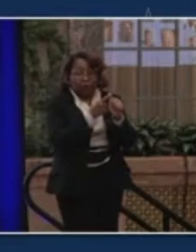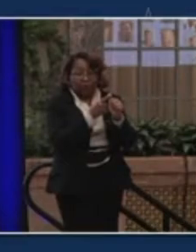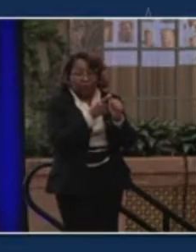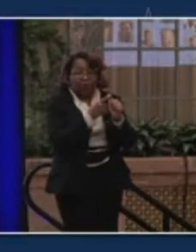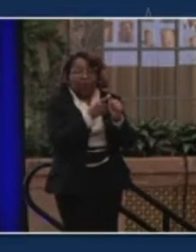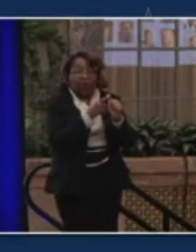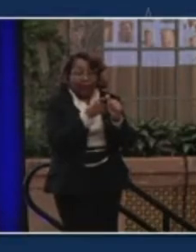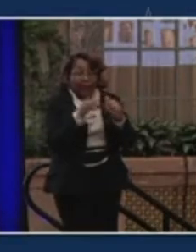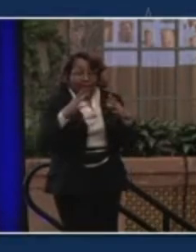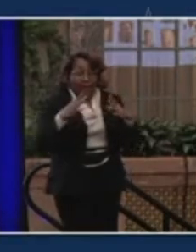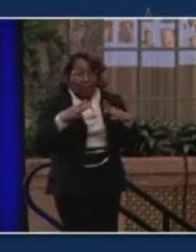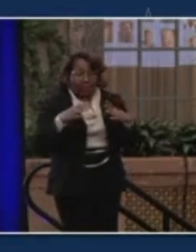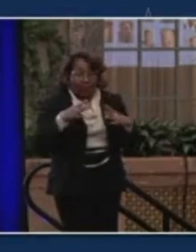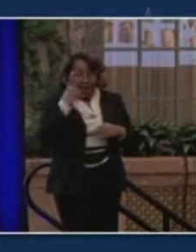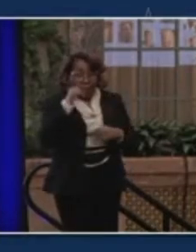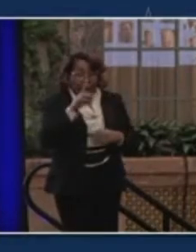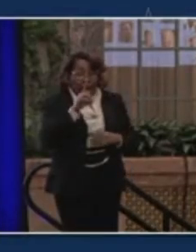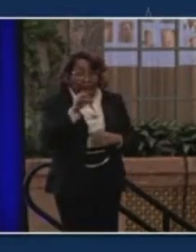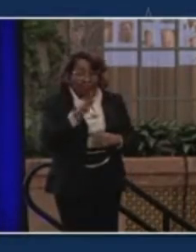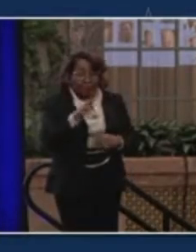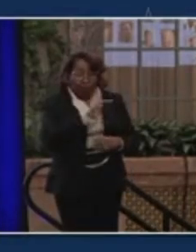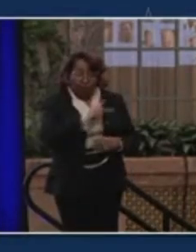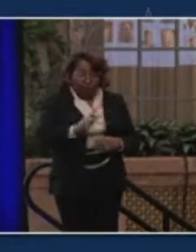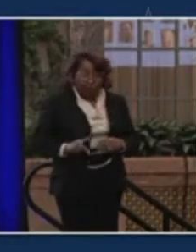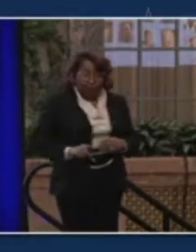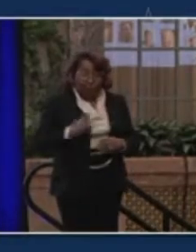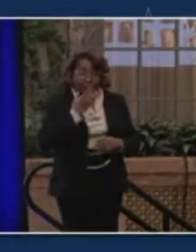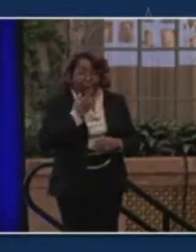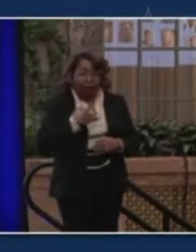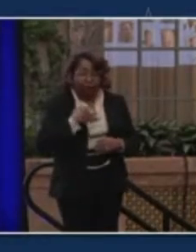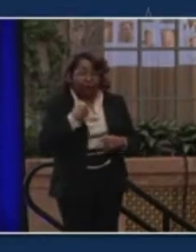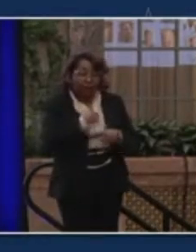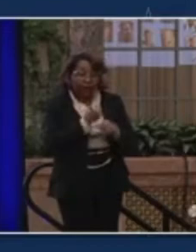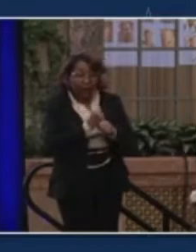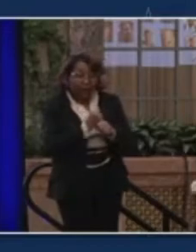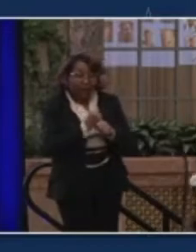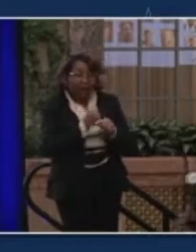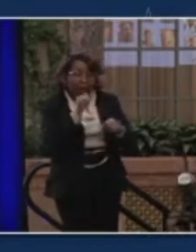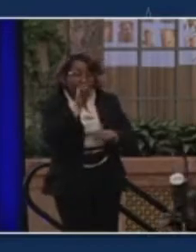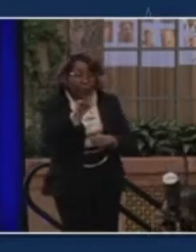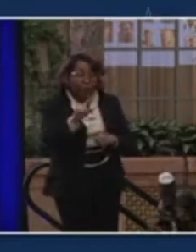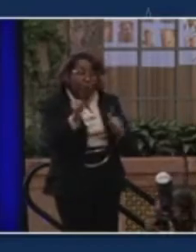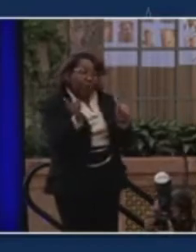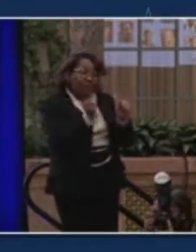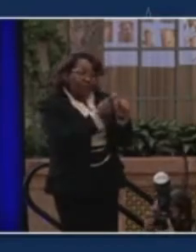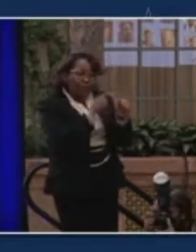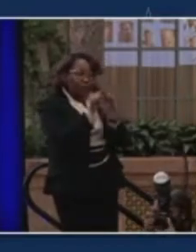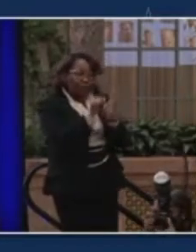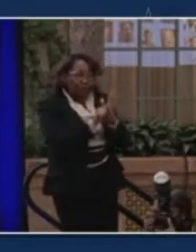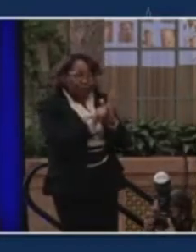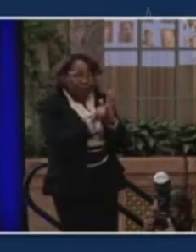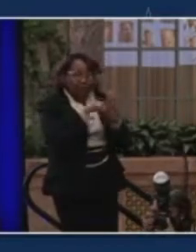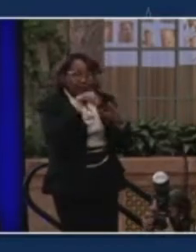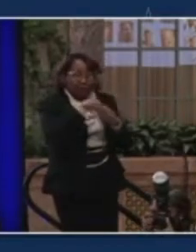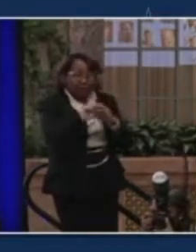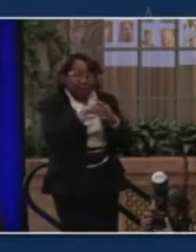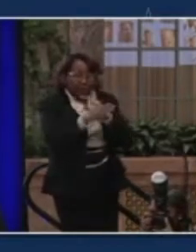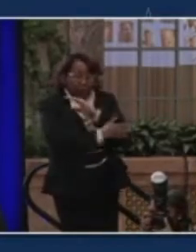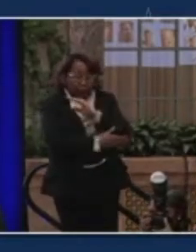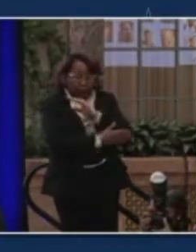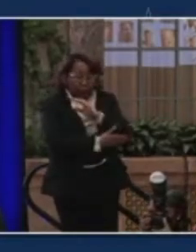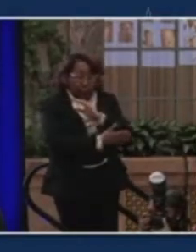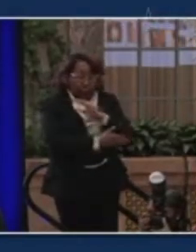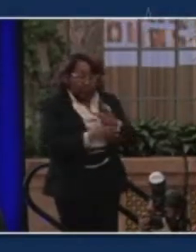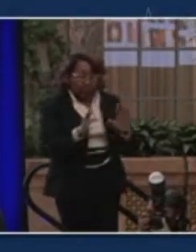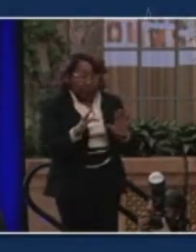commemorative holiday for Dr. King's birthday, which made Illinois the first state in the Union to, not the national